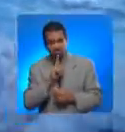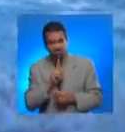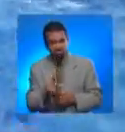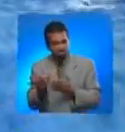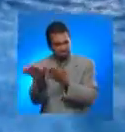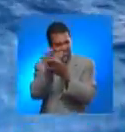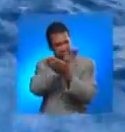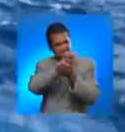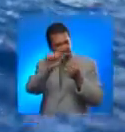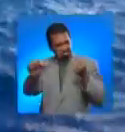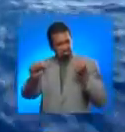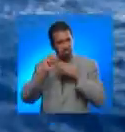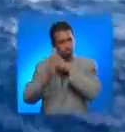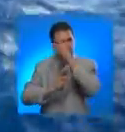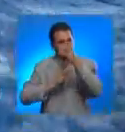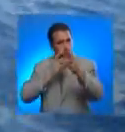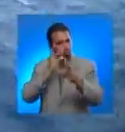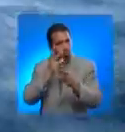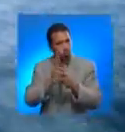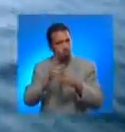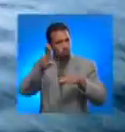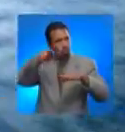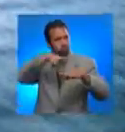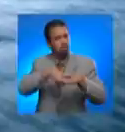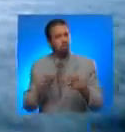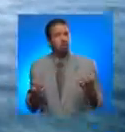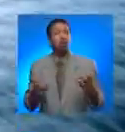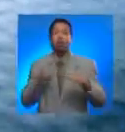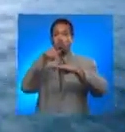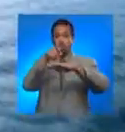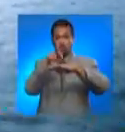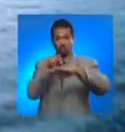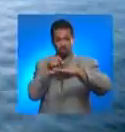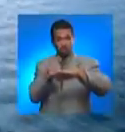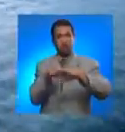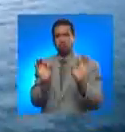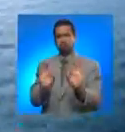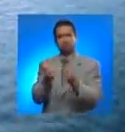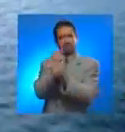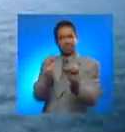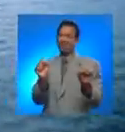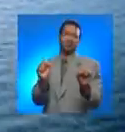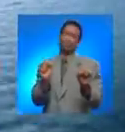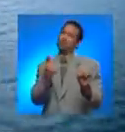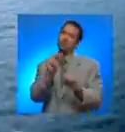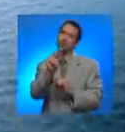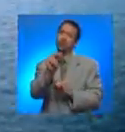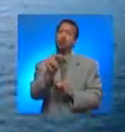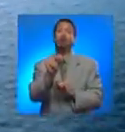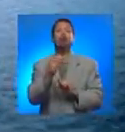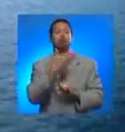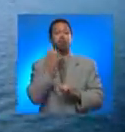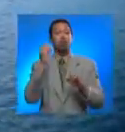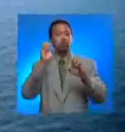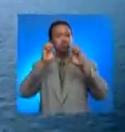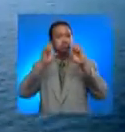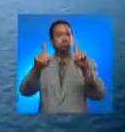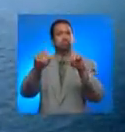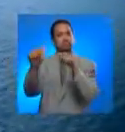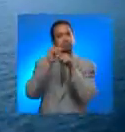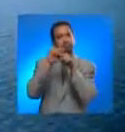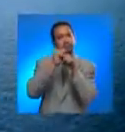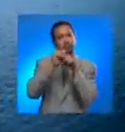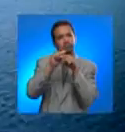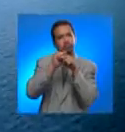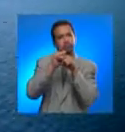our planet are often hard to believe. Puerto Rico is not exempt of all this. Education and prevention